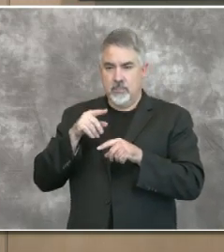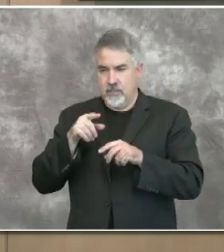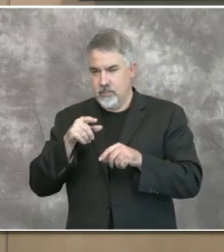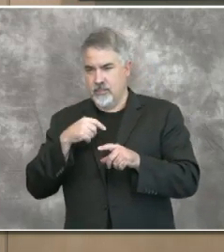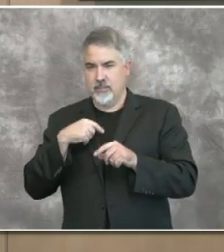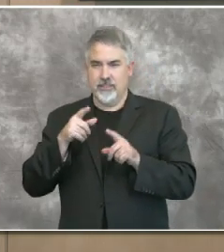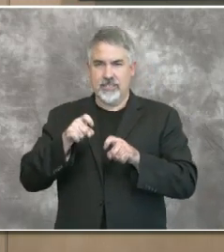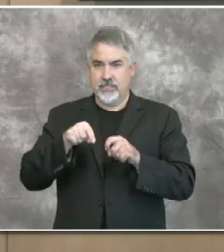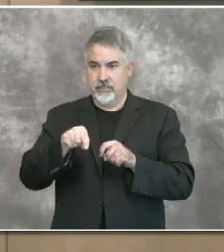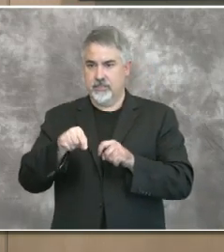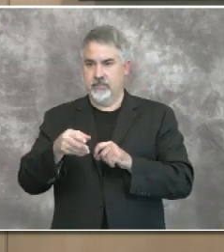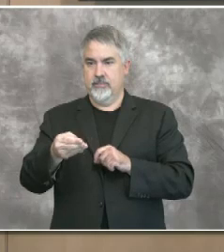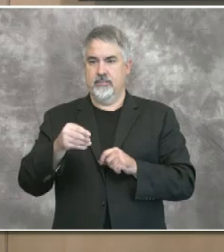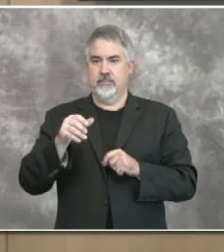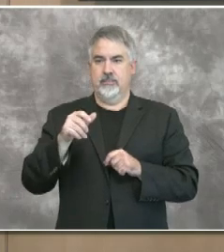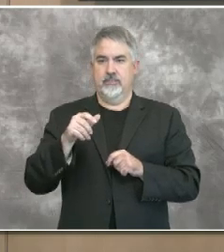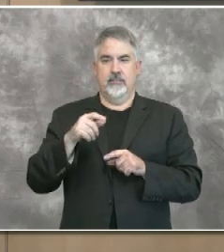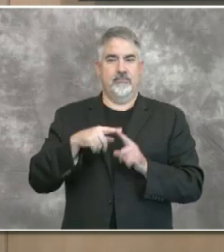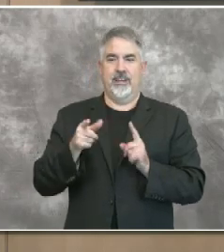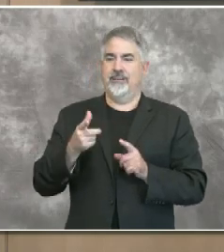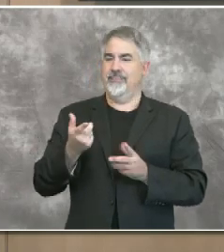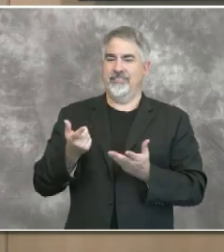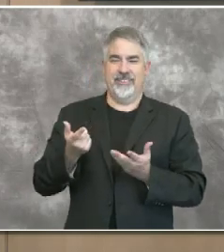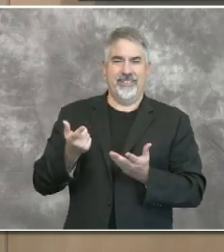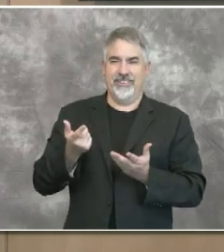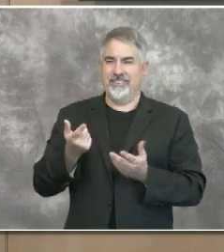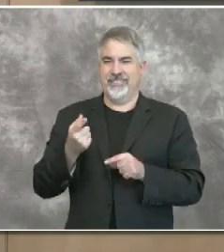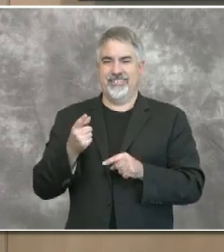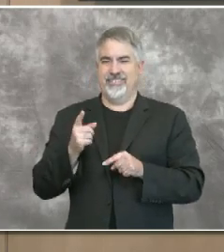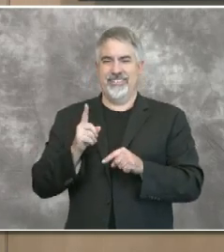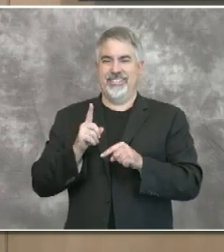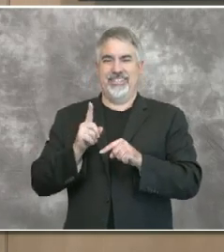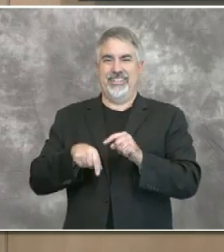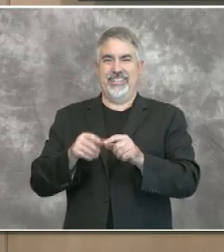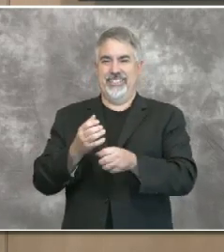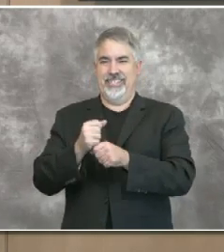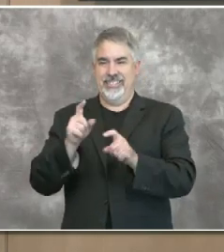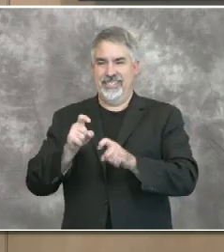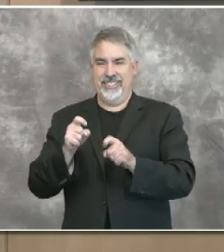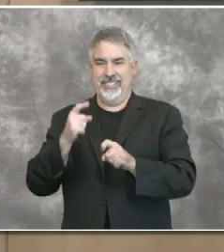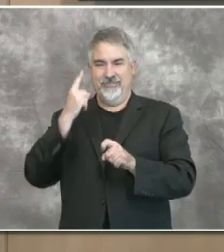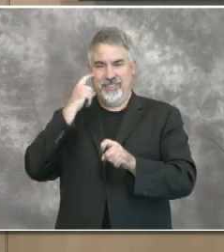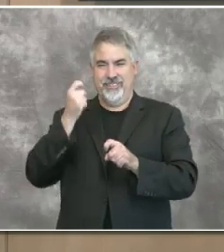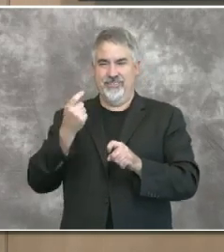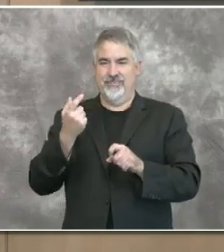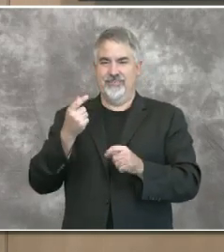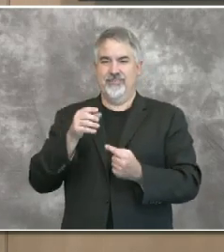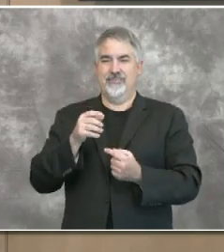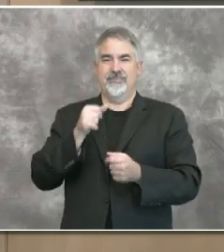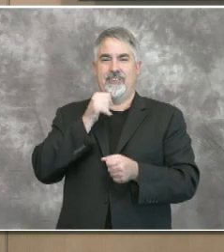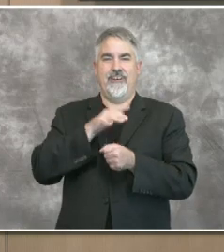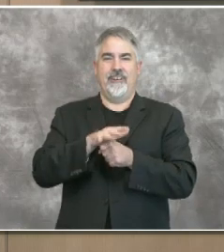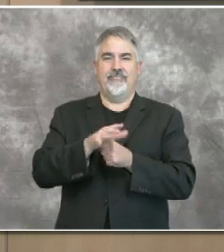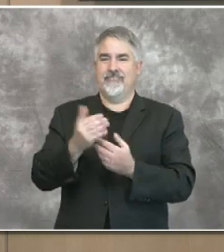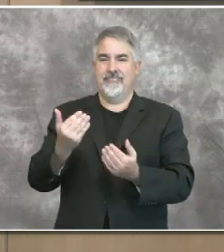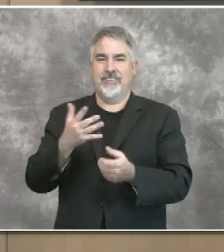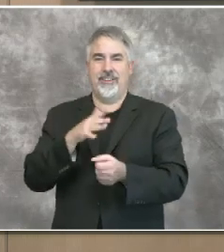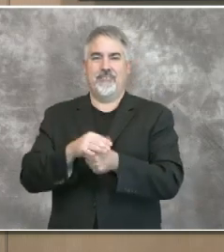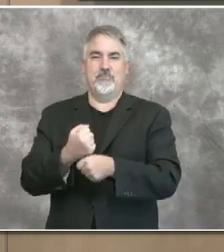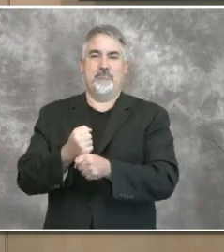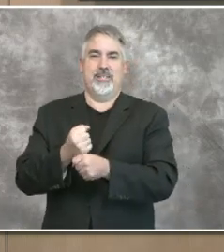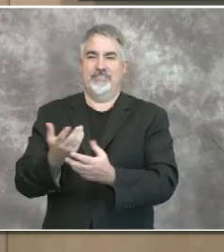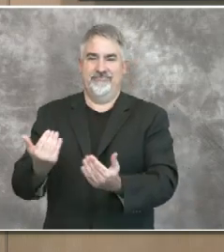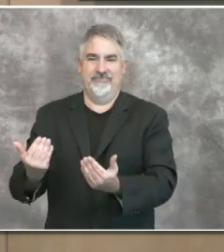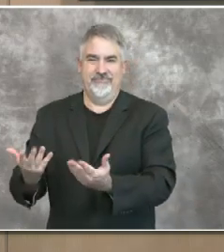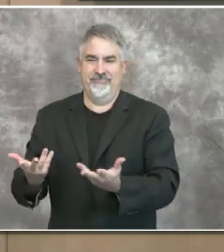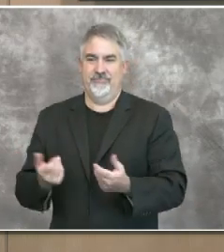to obtain those materials because of a short supply. So we're continuing to work on